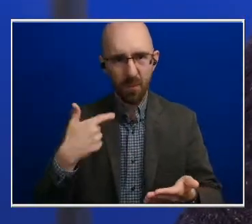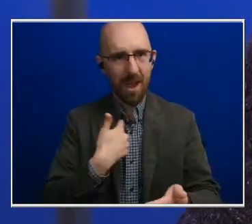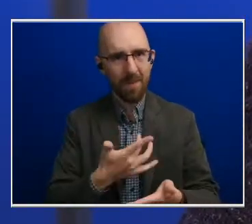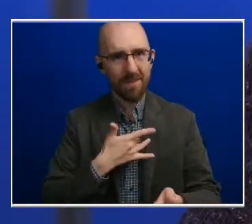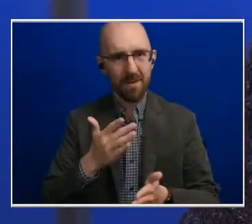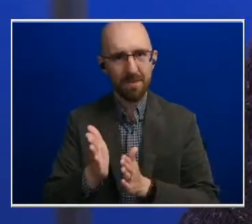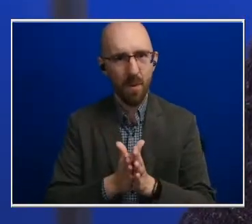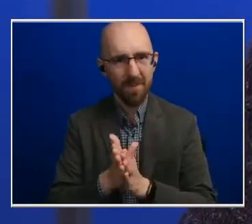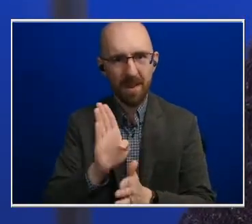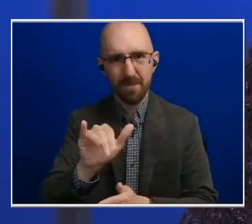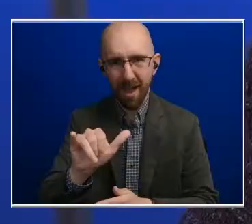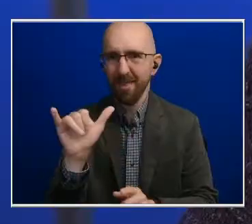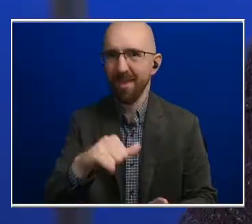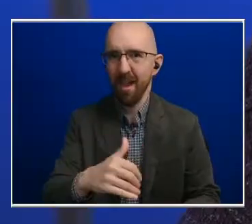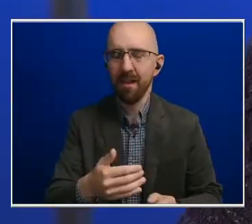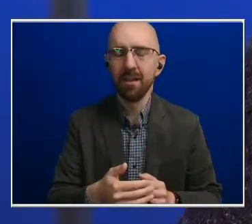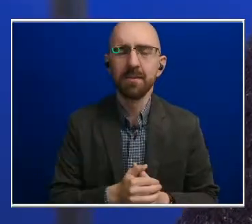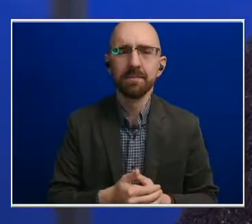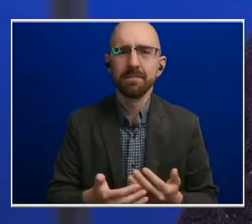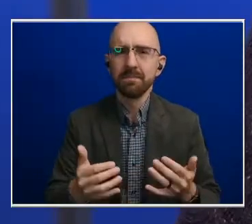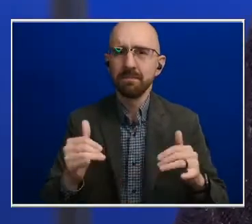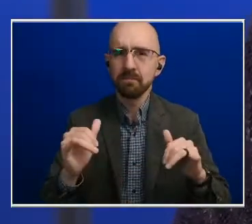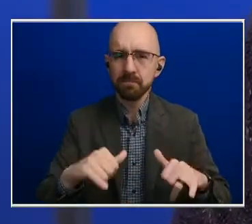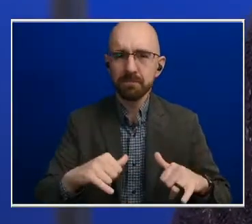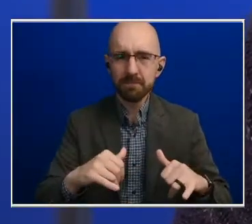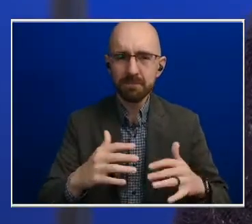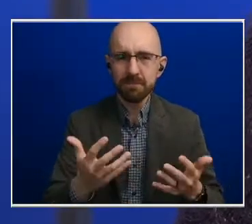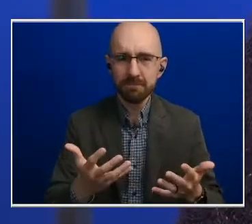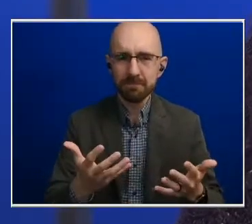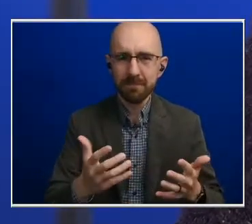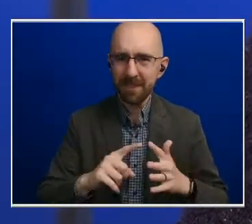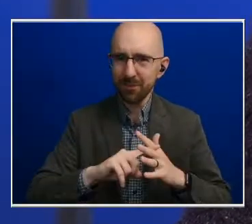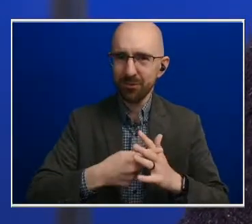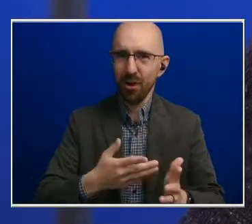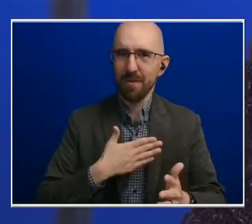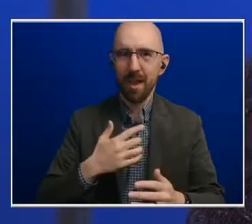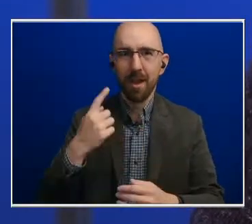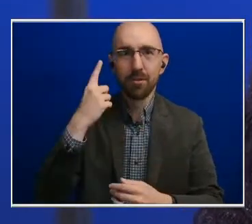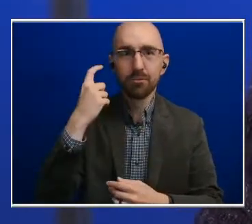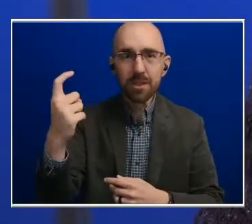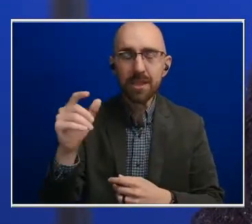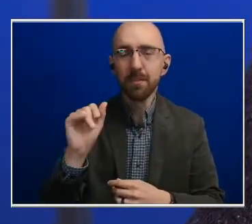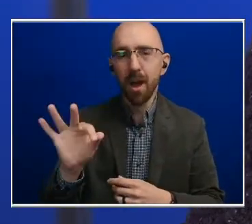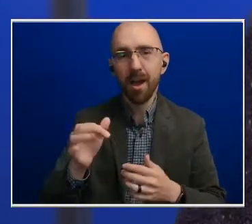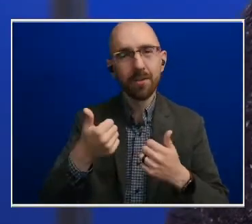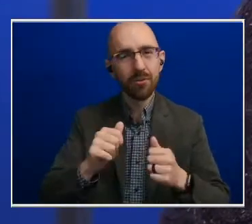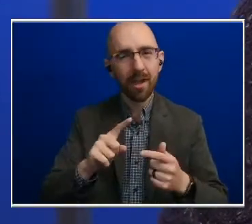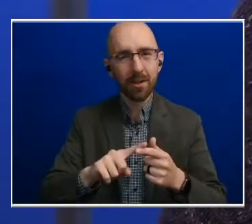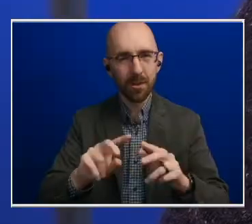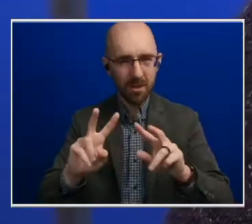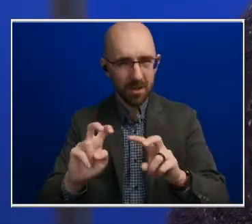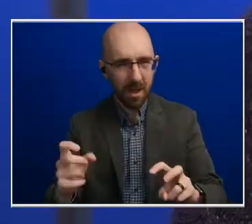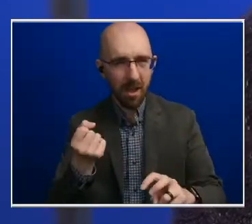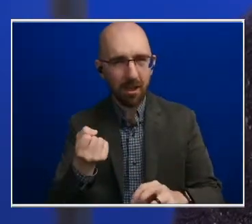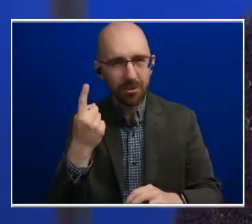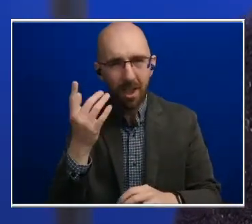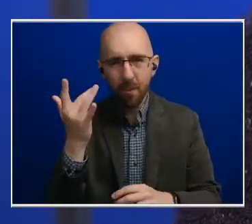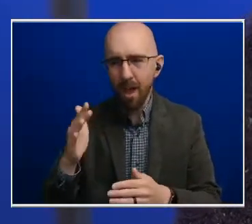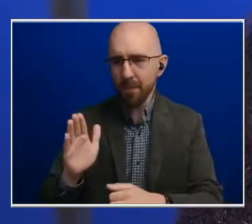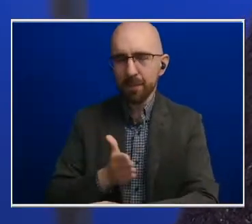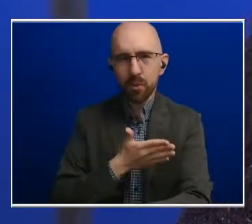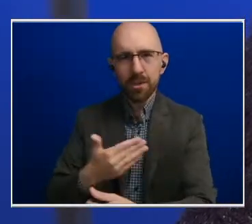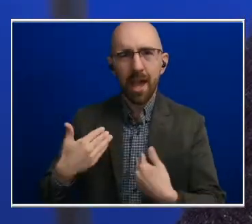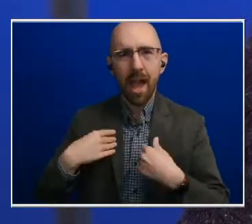And so that started my dream of trying to understand why music has this